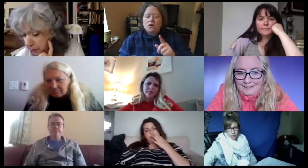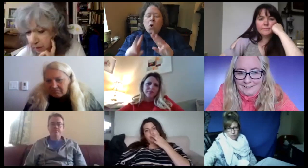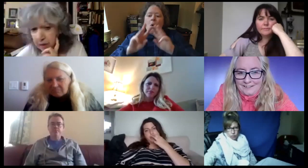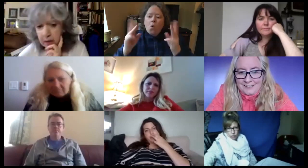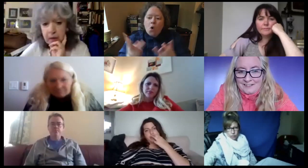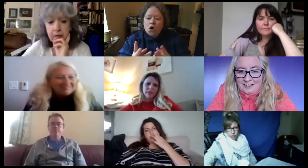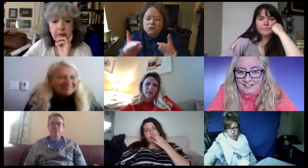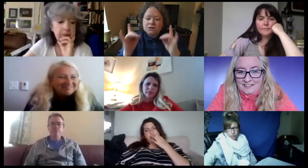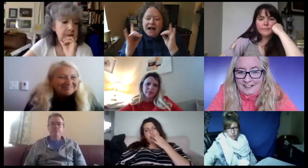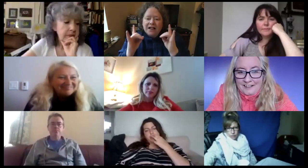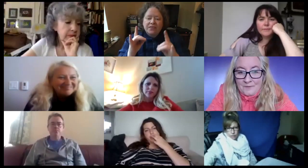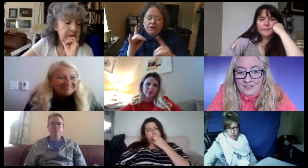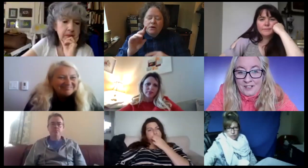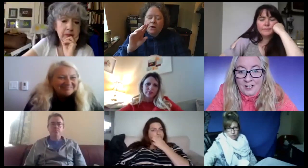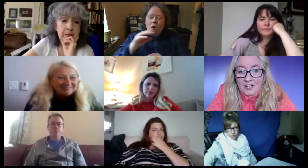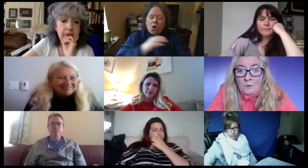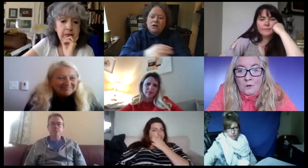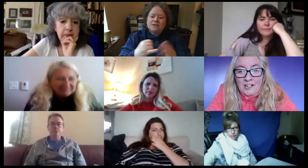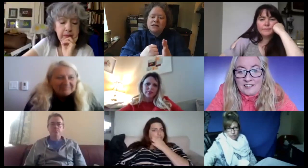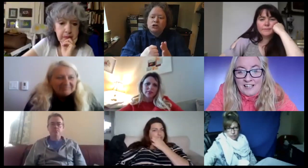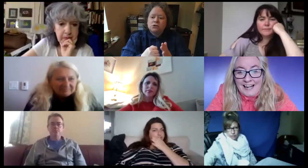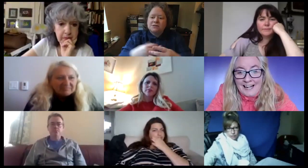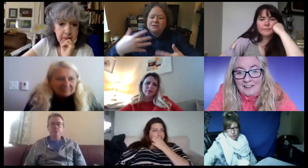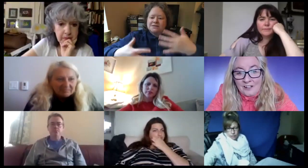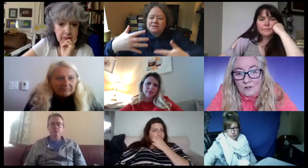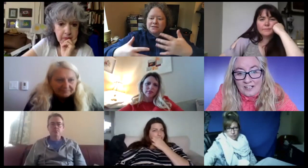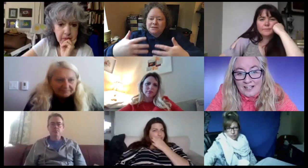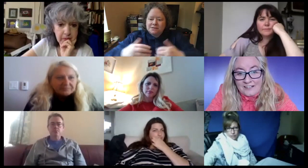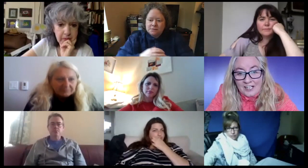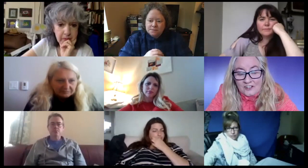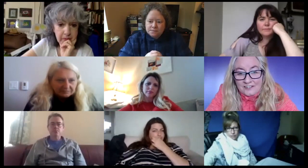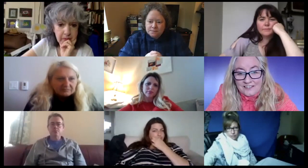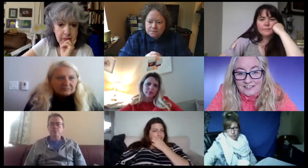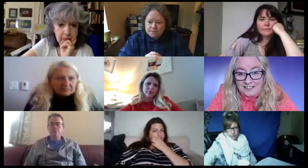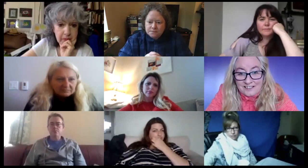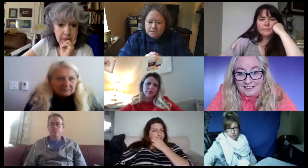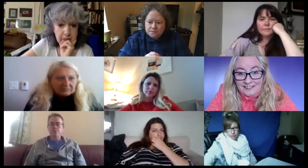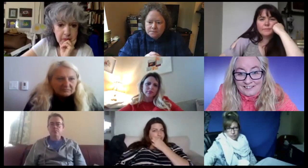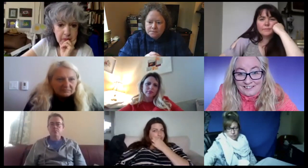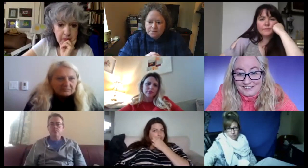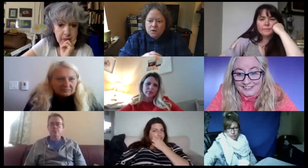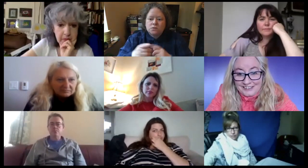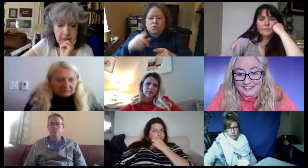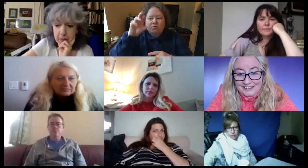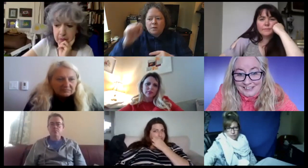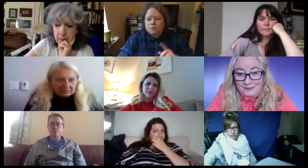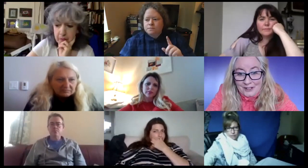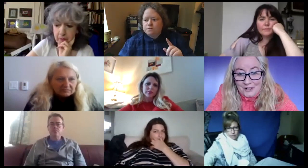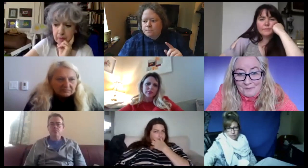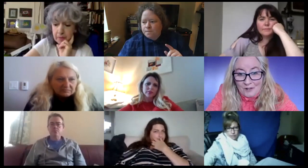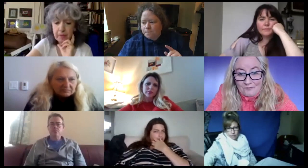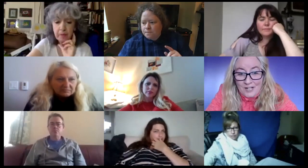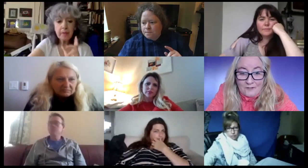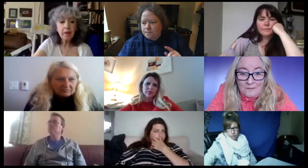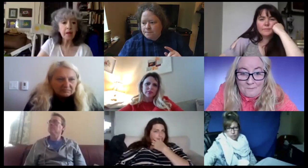be statistic? The World Health Organization statistics, that's where it